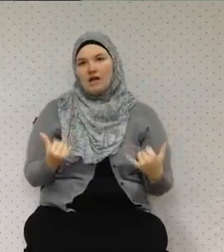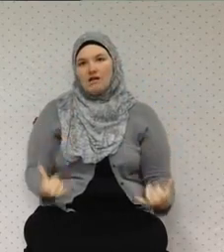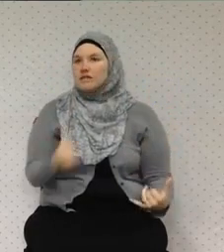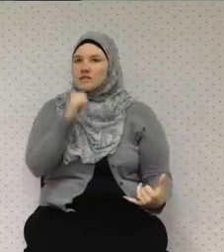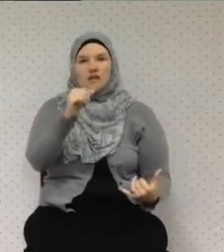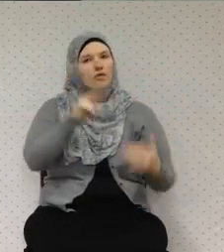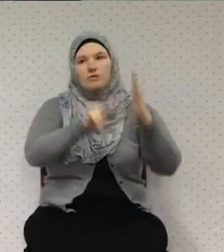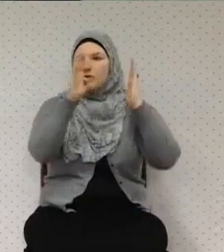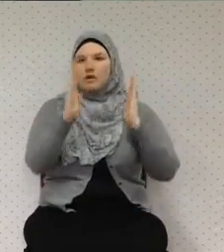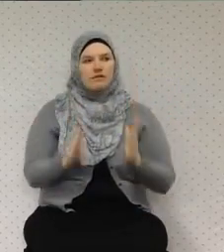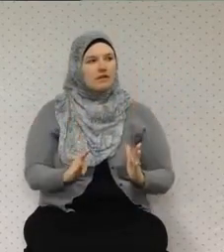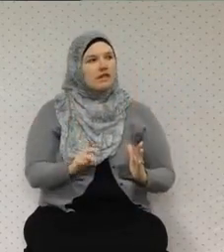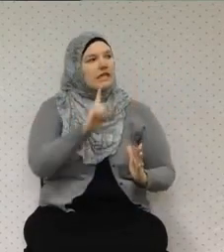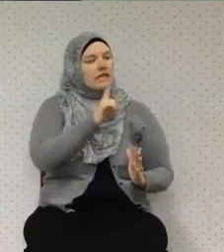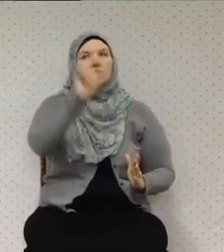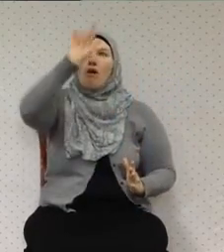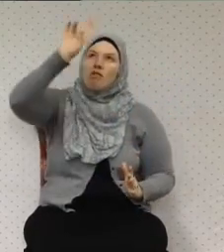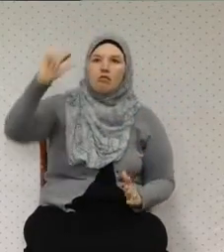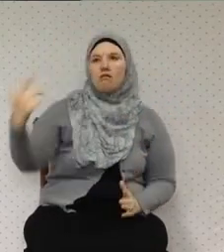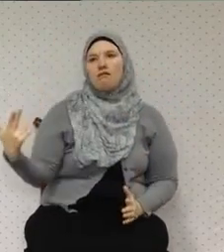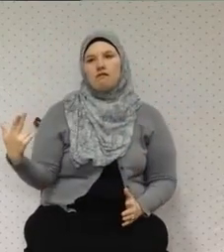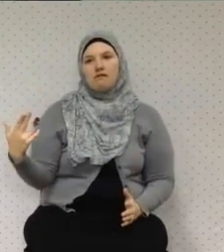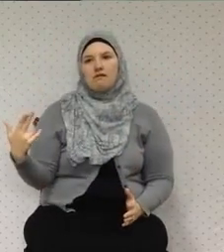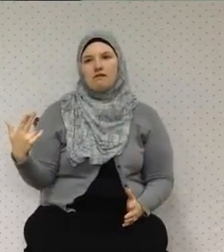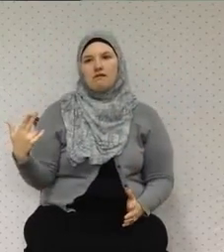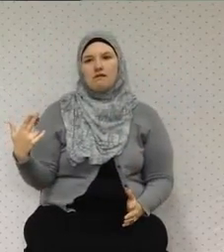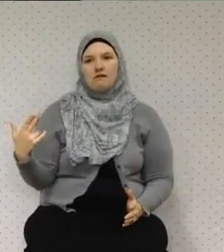is not the Prophet. It is Allah.